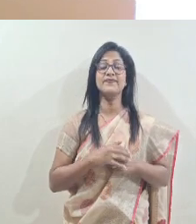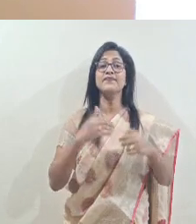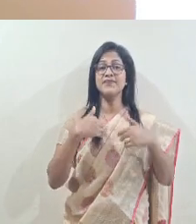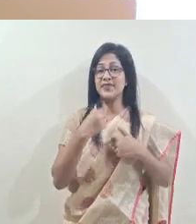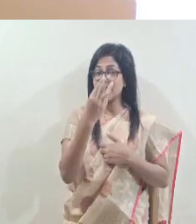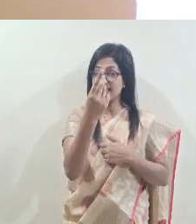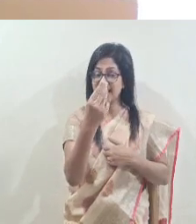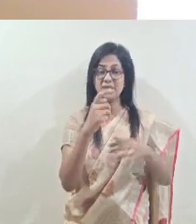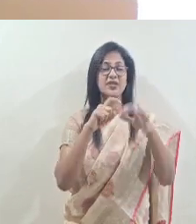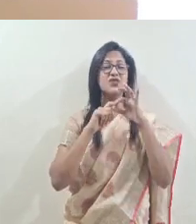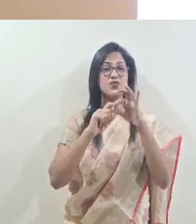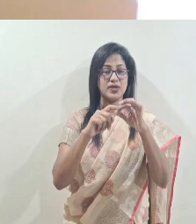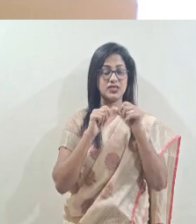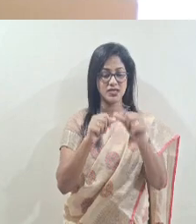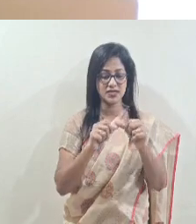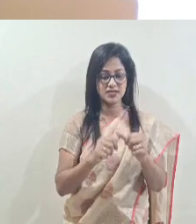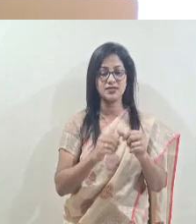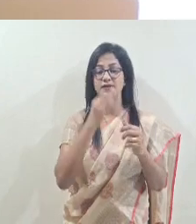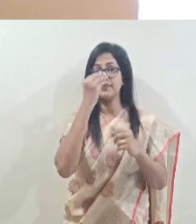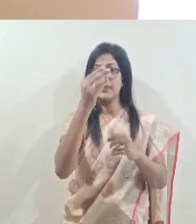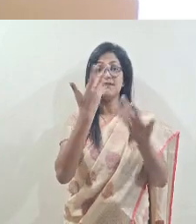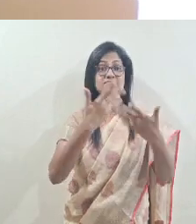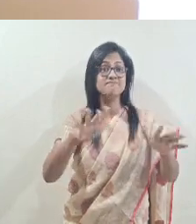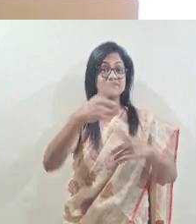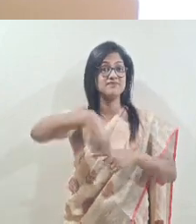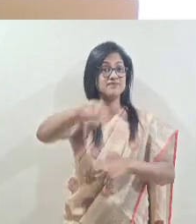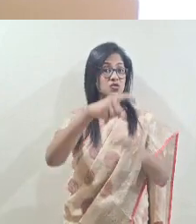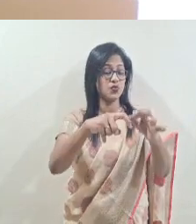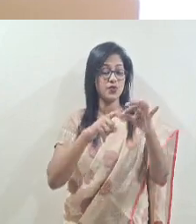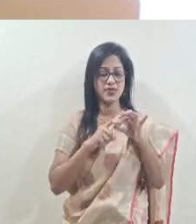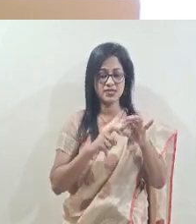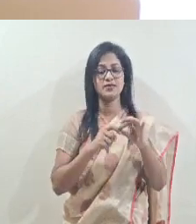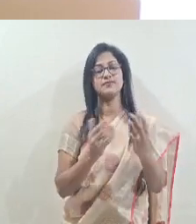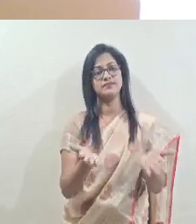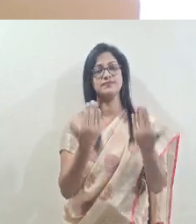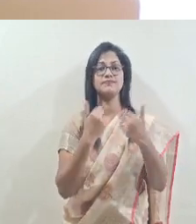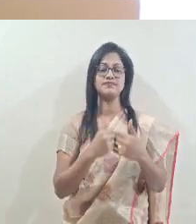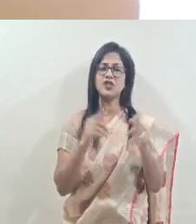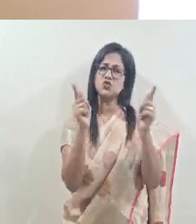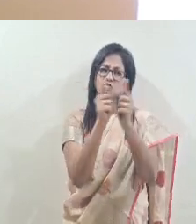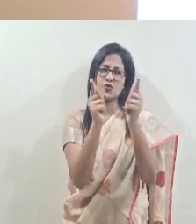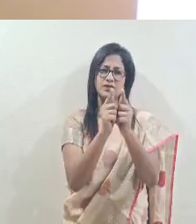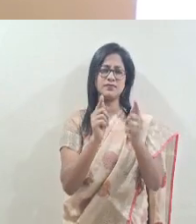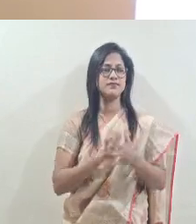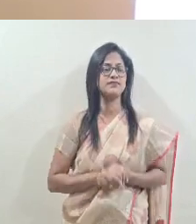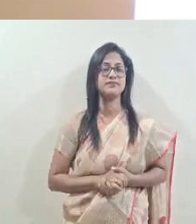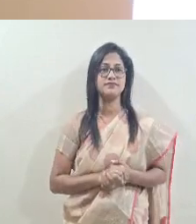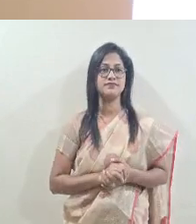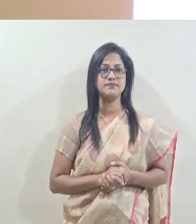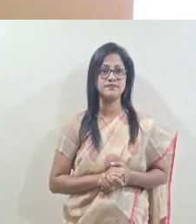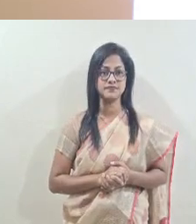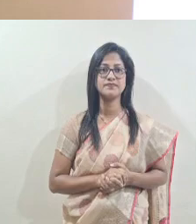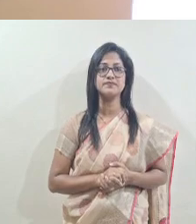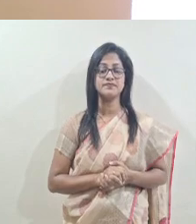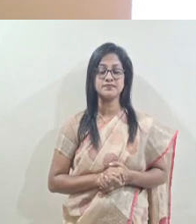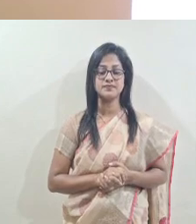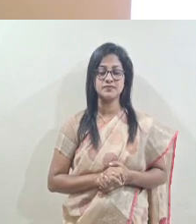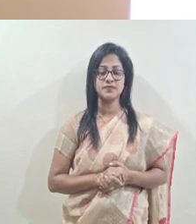We have a 3-minute question answer session. Please, if anyone has a question, you can ask. Please be brief.